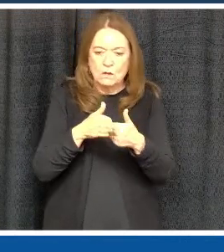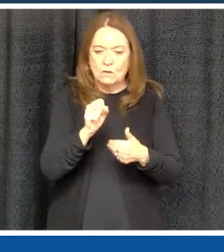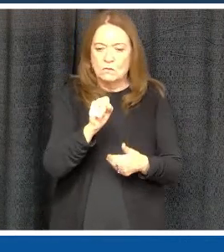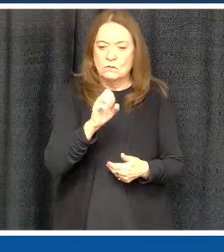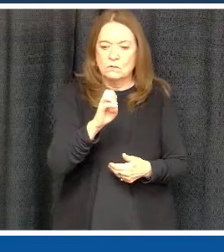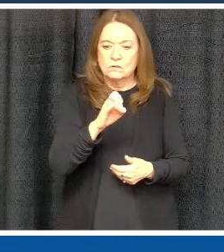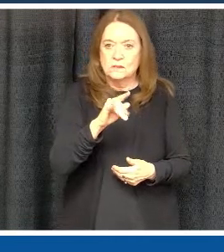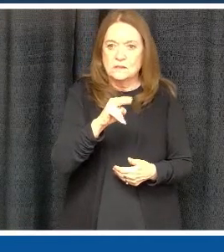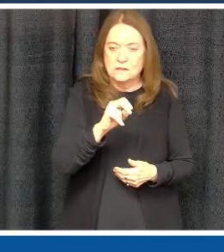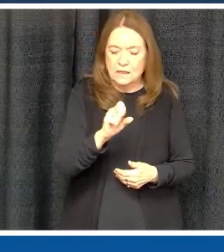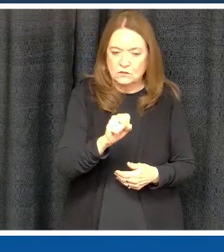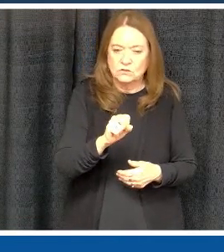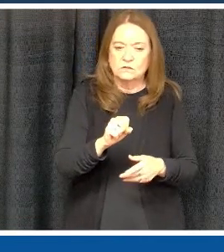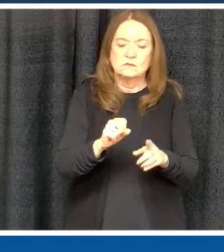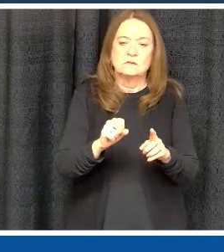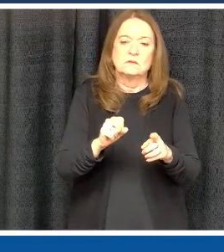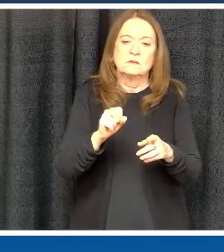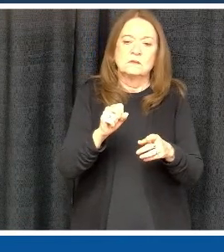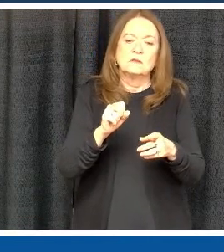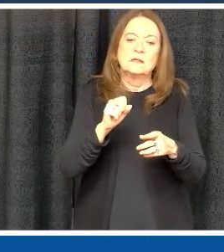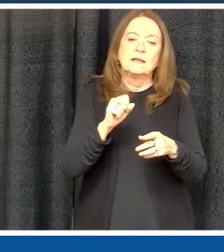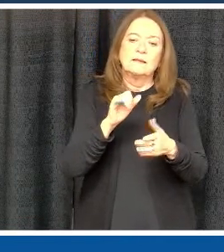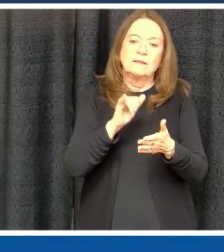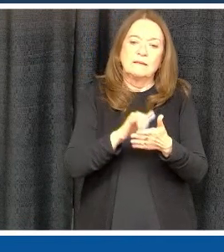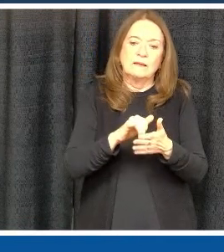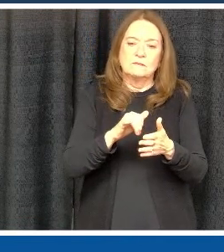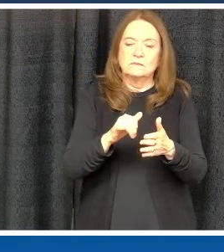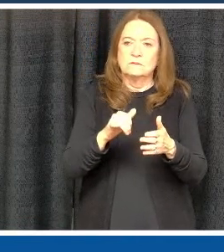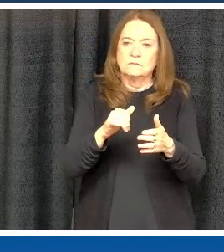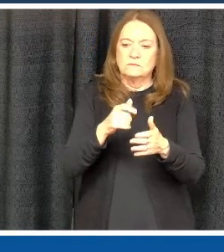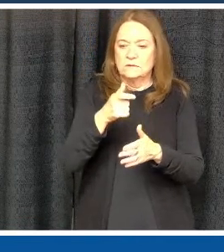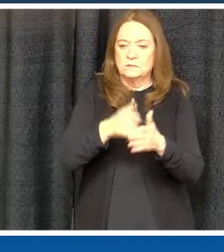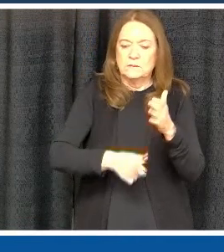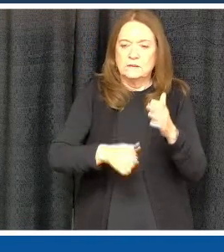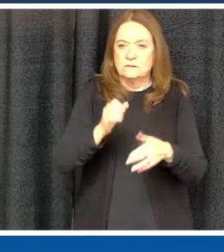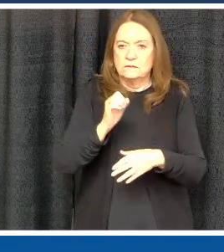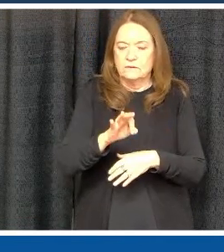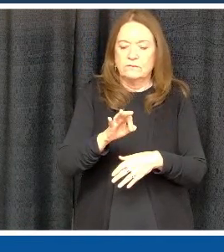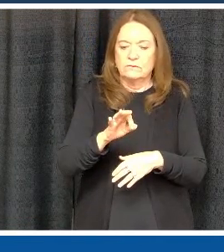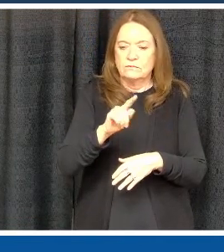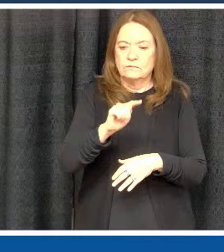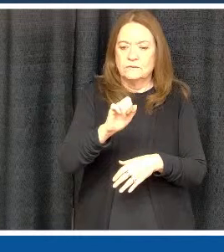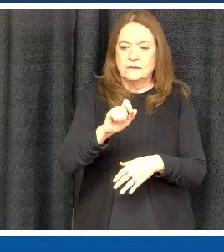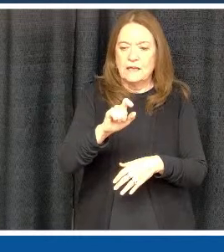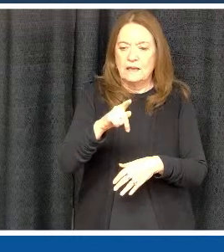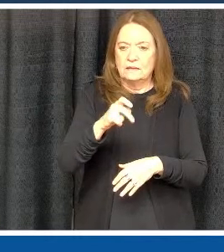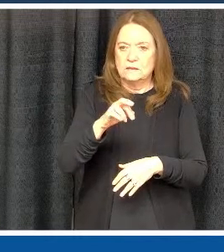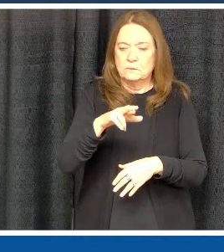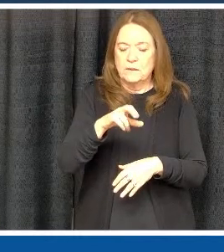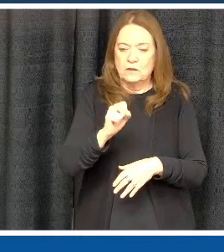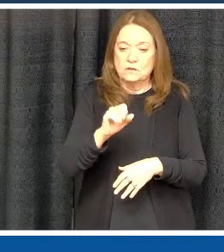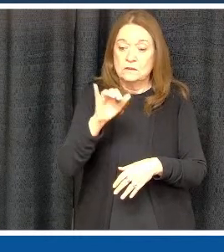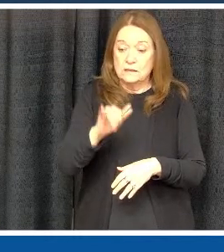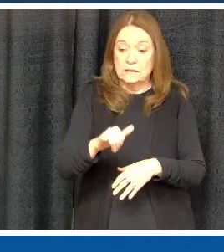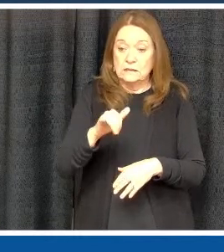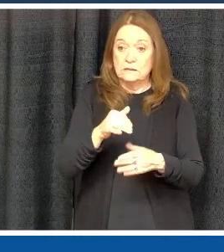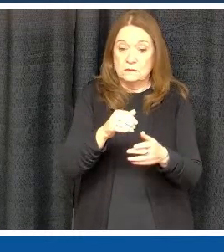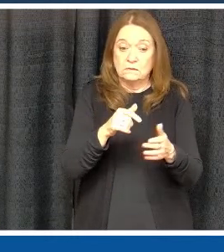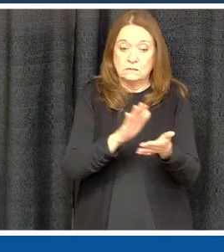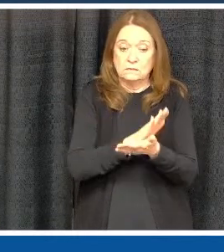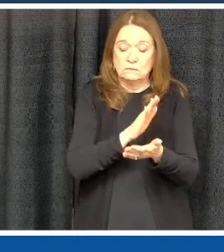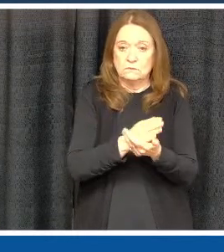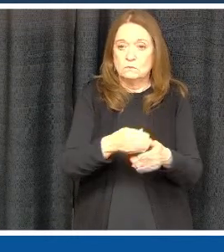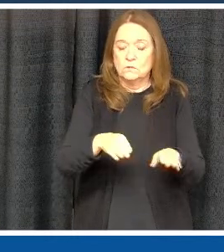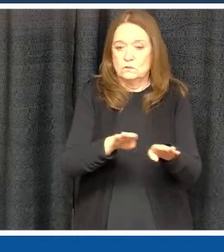at the expense of taxpayers. This ordinance closes those loopholes. Last month, there were images